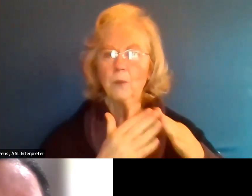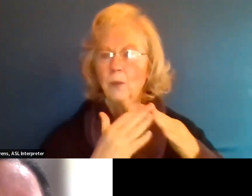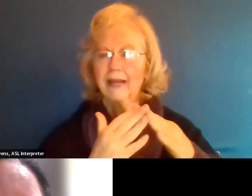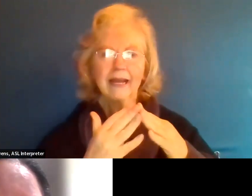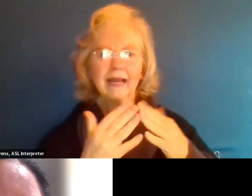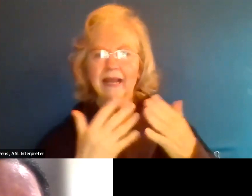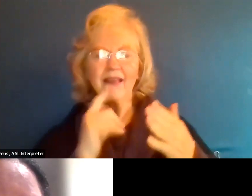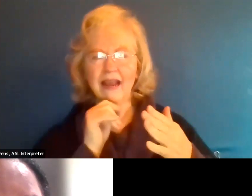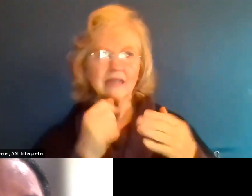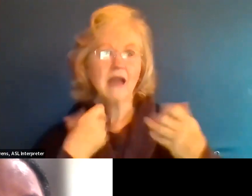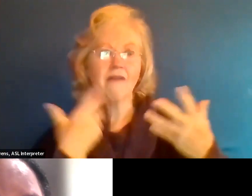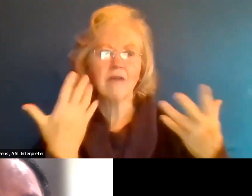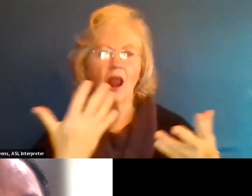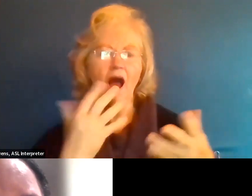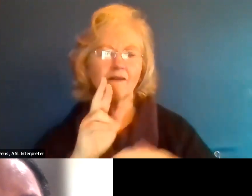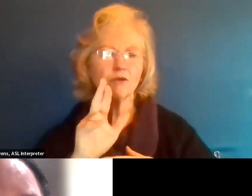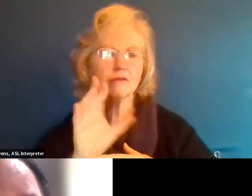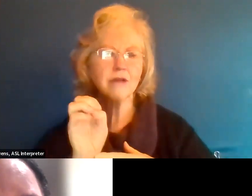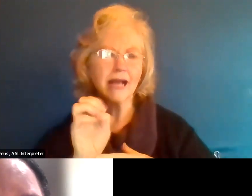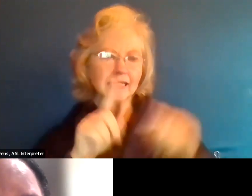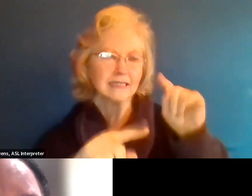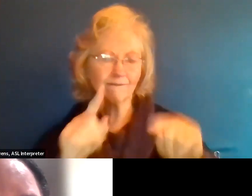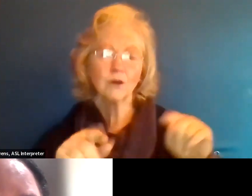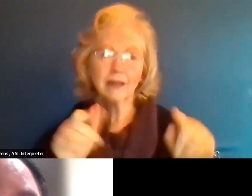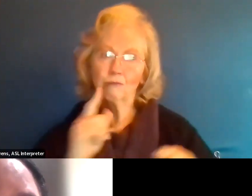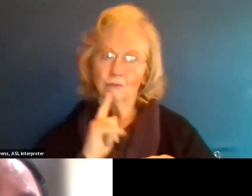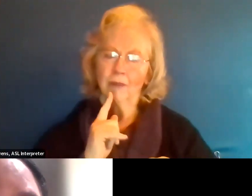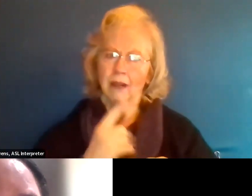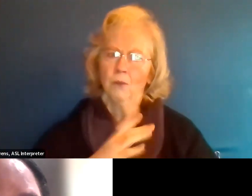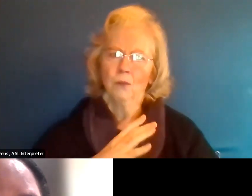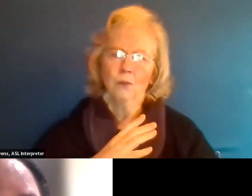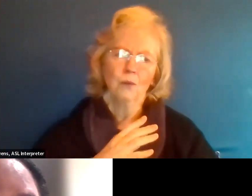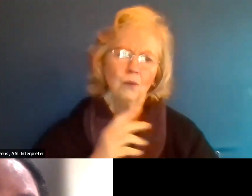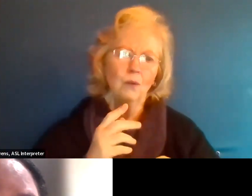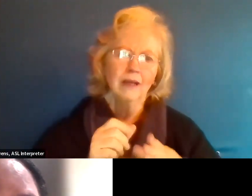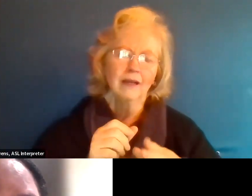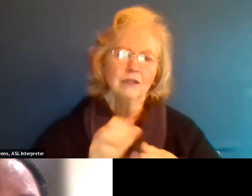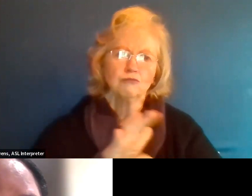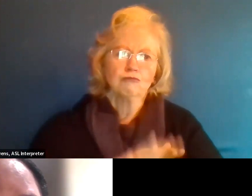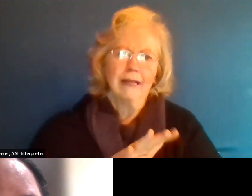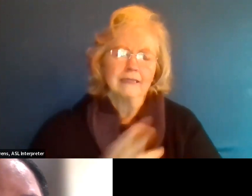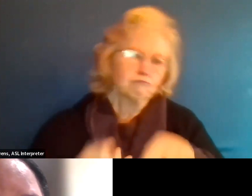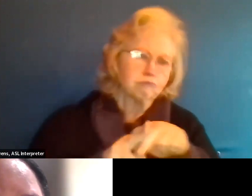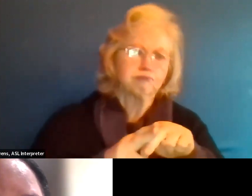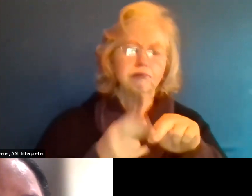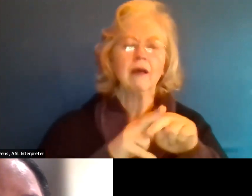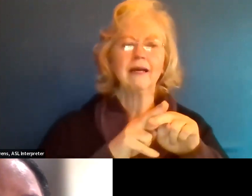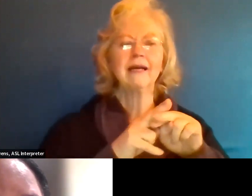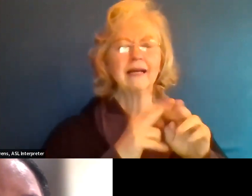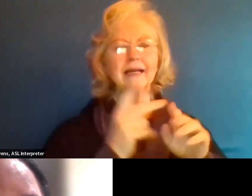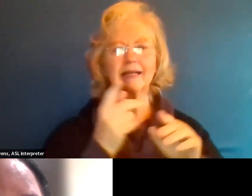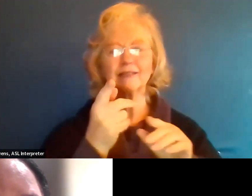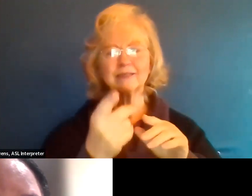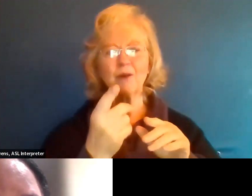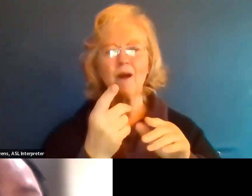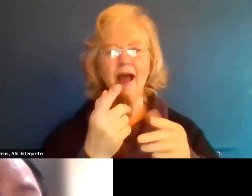racially diverse, and like how much stress that can put on an individual. And I do think about like the ties to like the minority stress